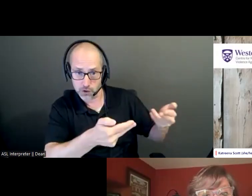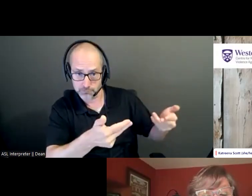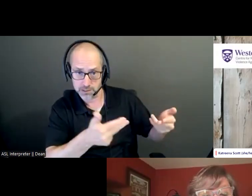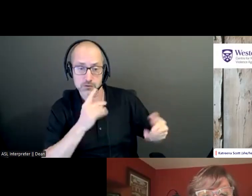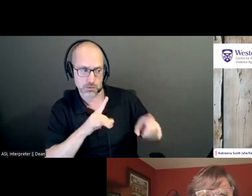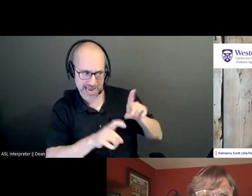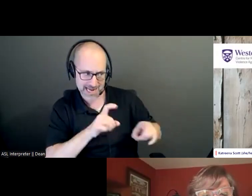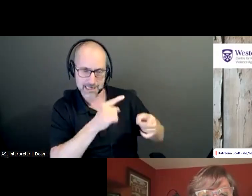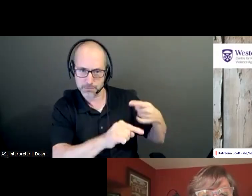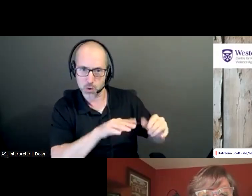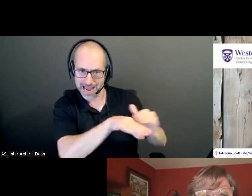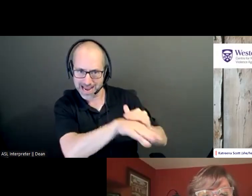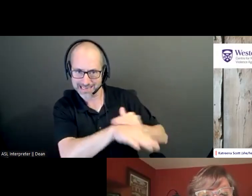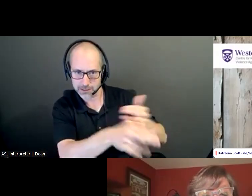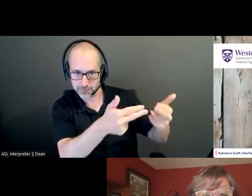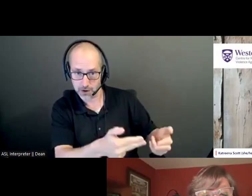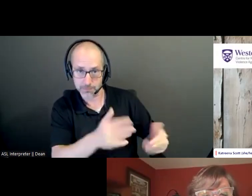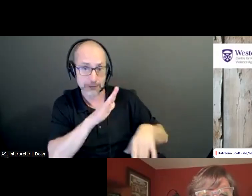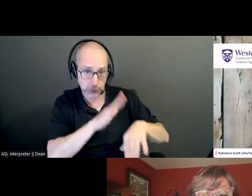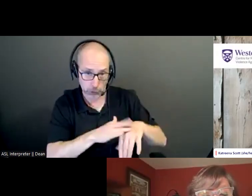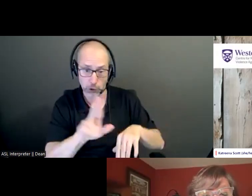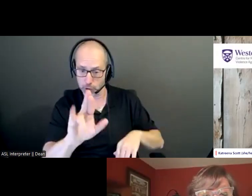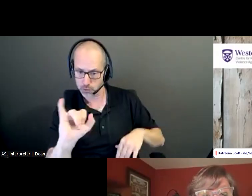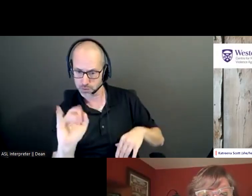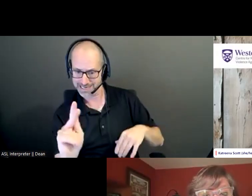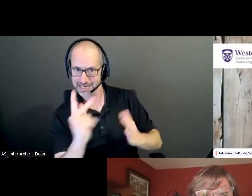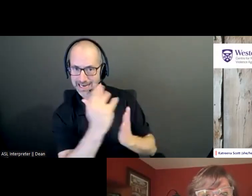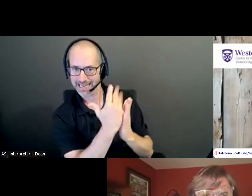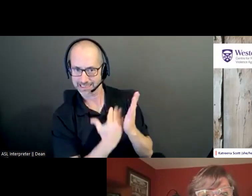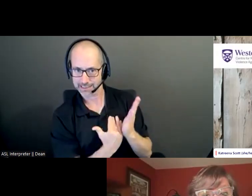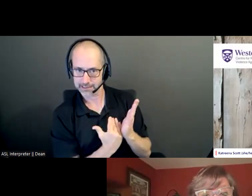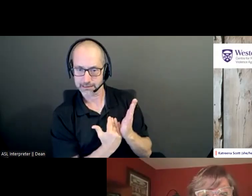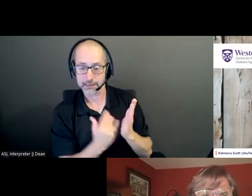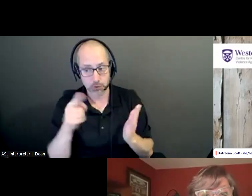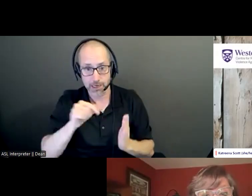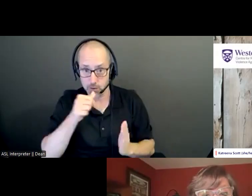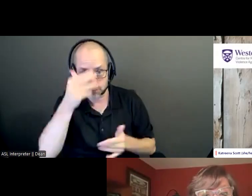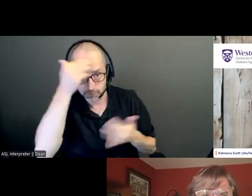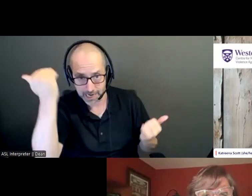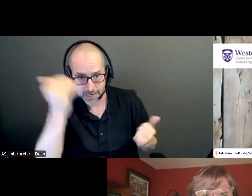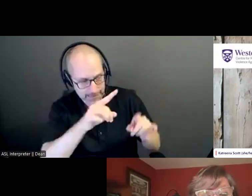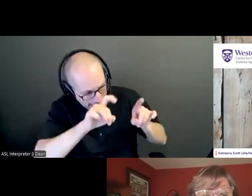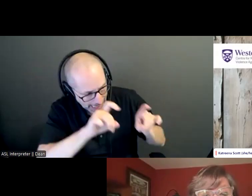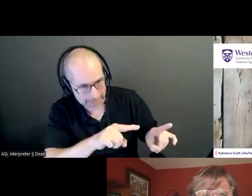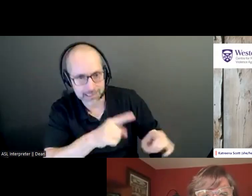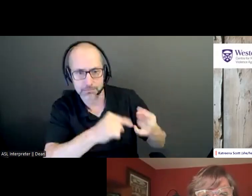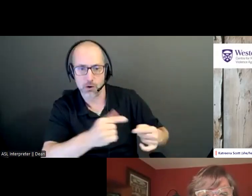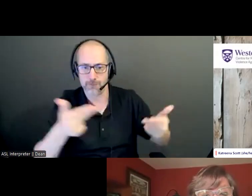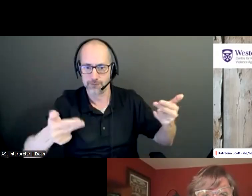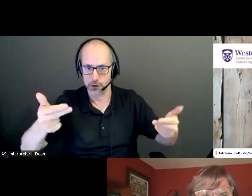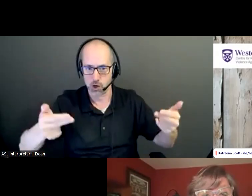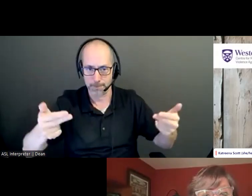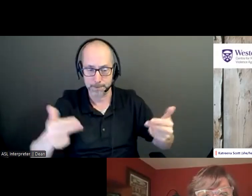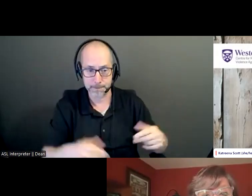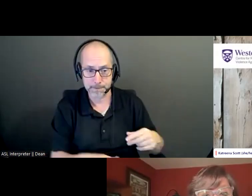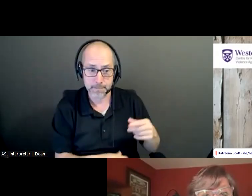that risk list. So they don't forget about asking about firearms. And certainly they have the